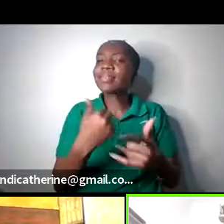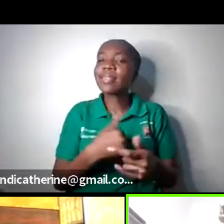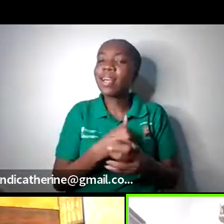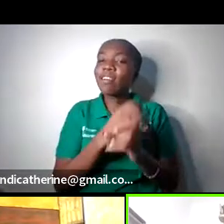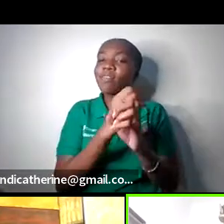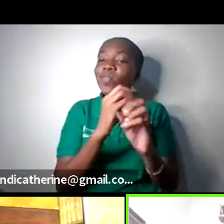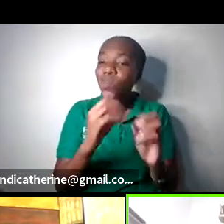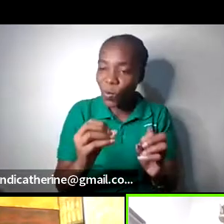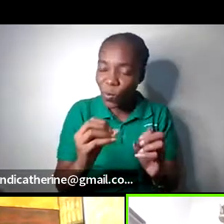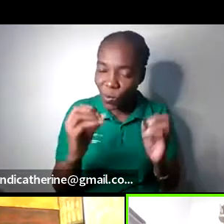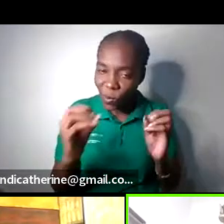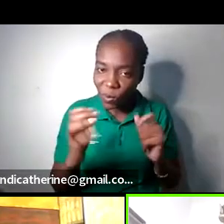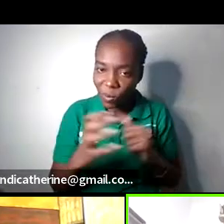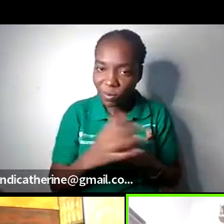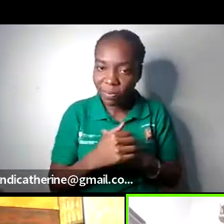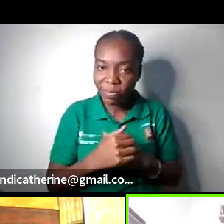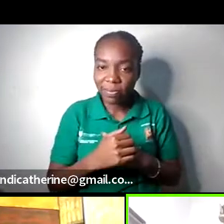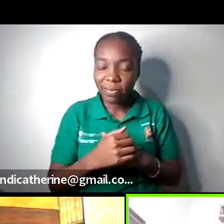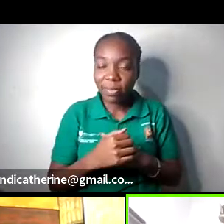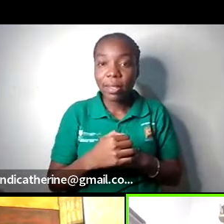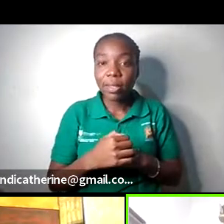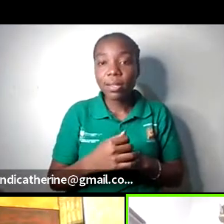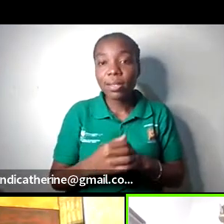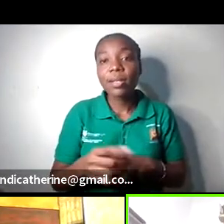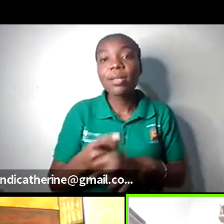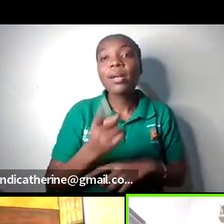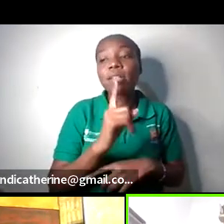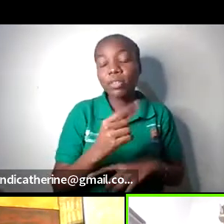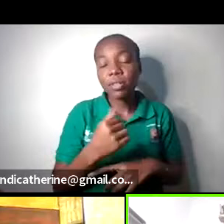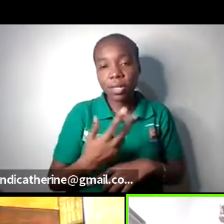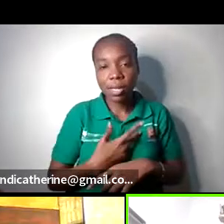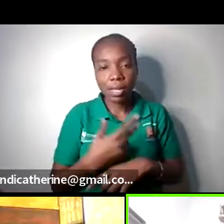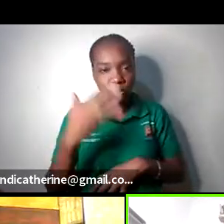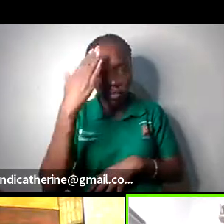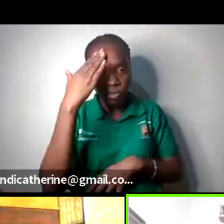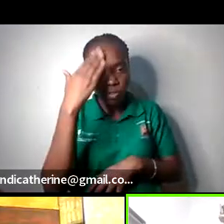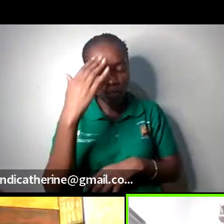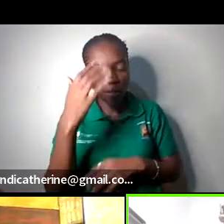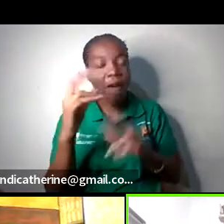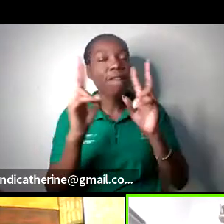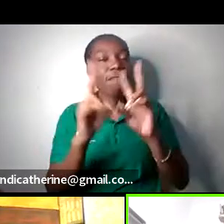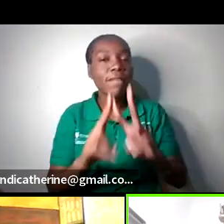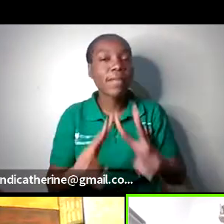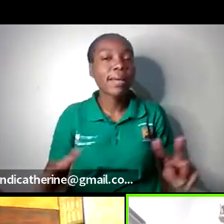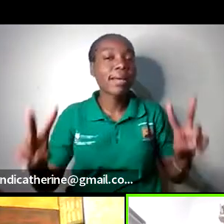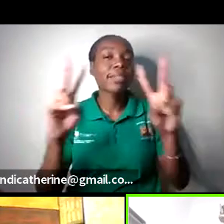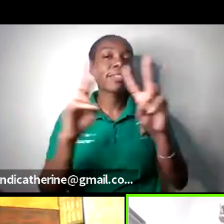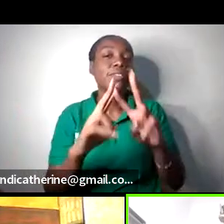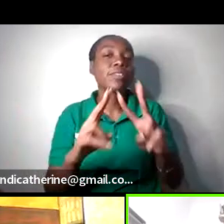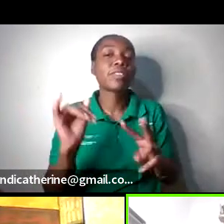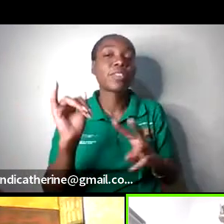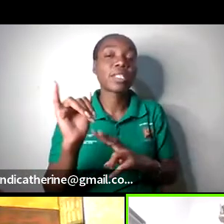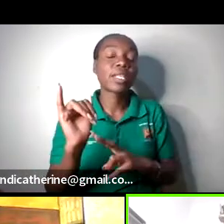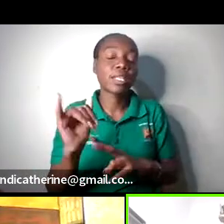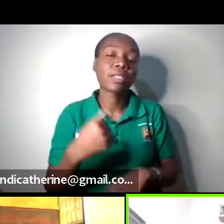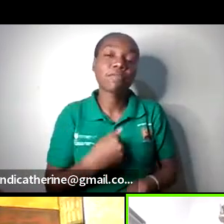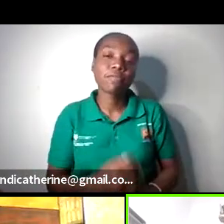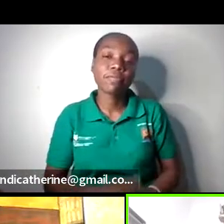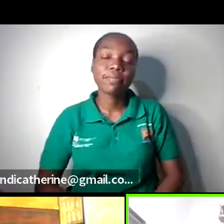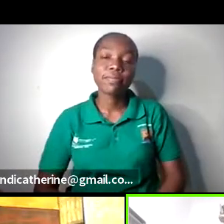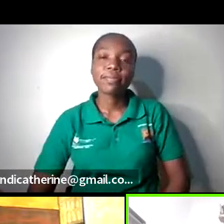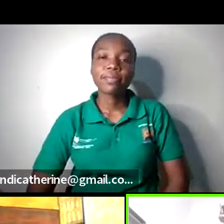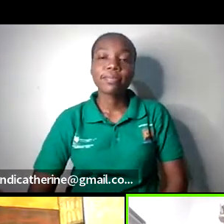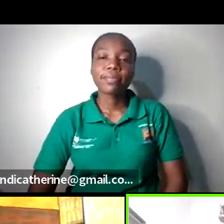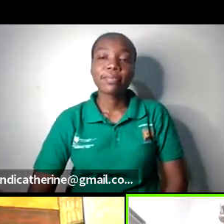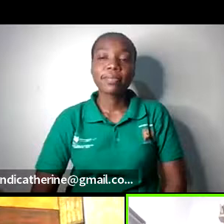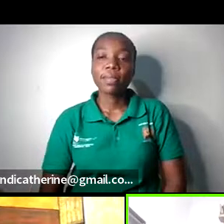value and realizes that enormous value from those raw resources. So what does that tell